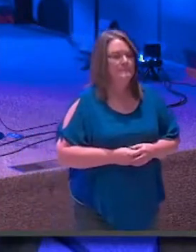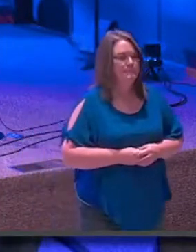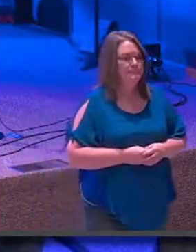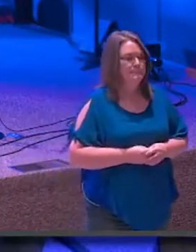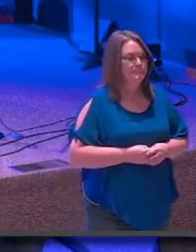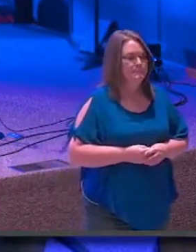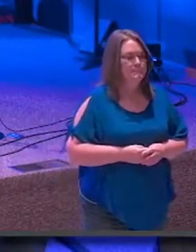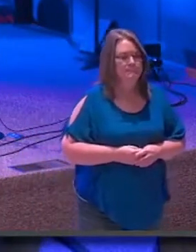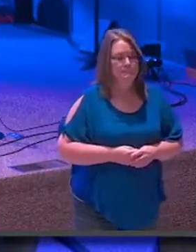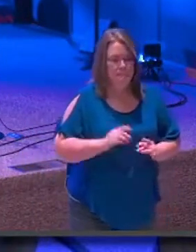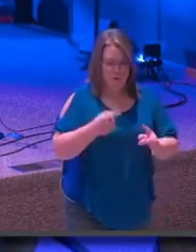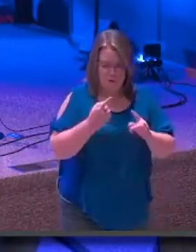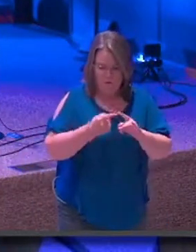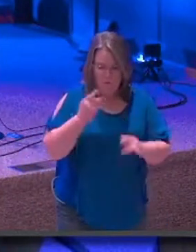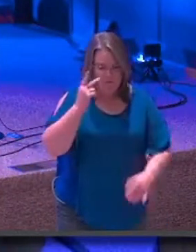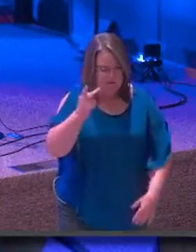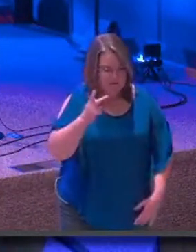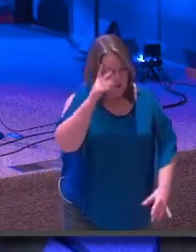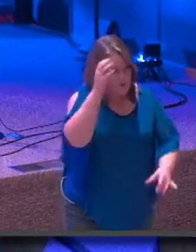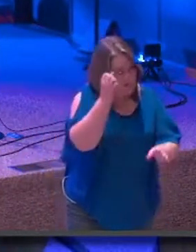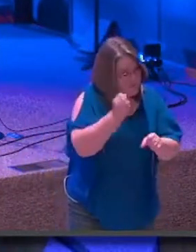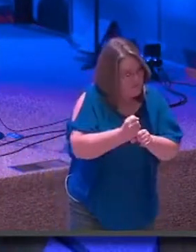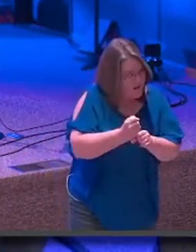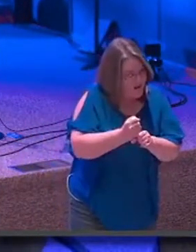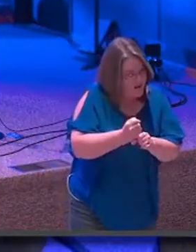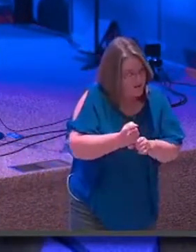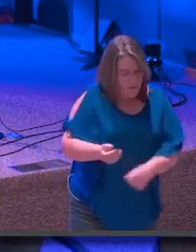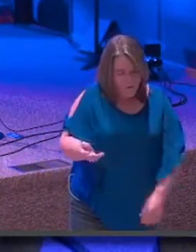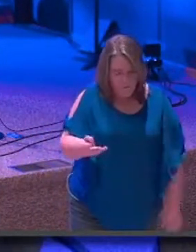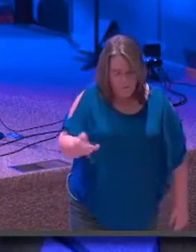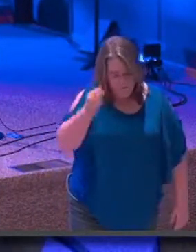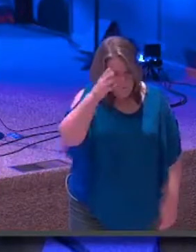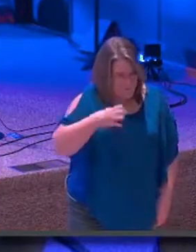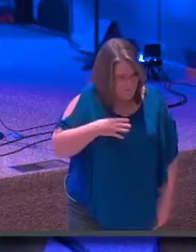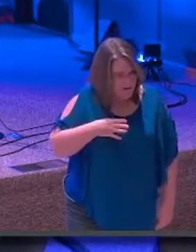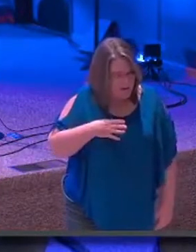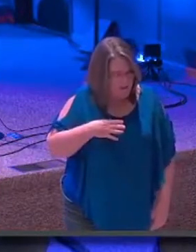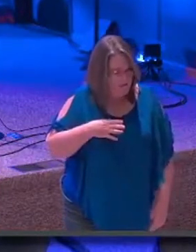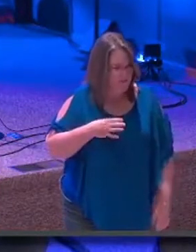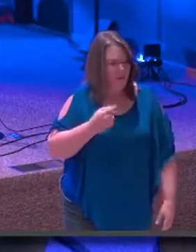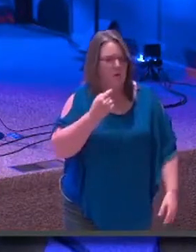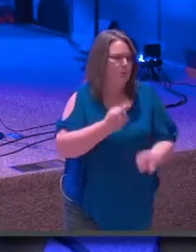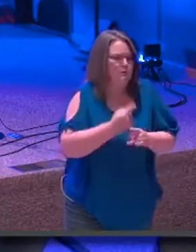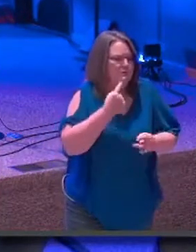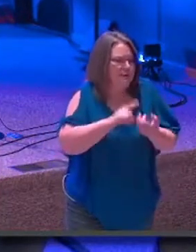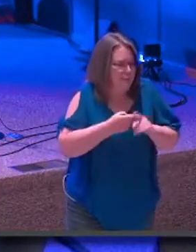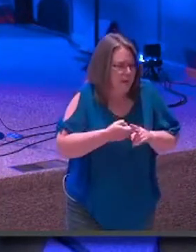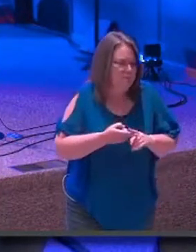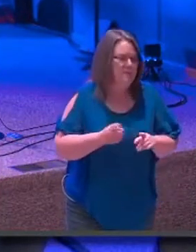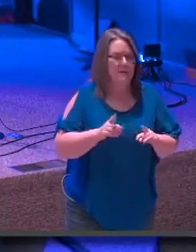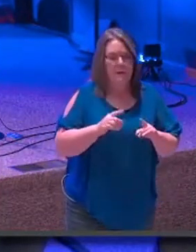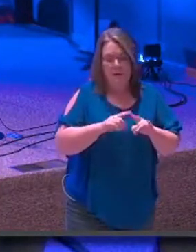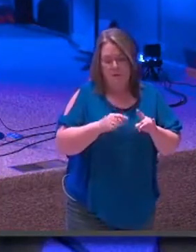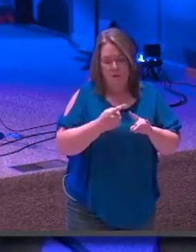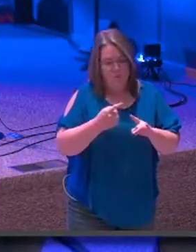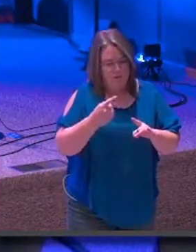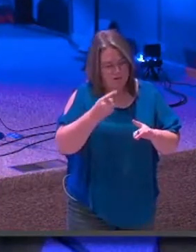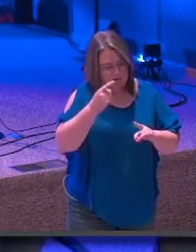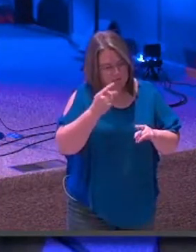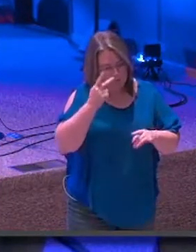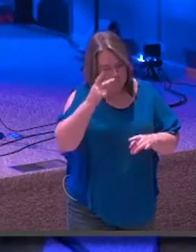When he saw the faith of the four men, we'll just say they're friends. When he saw the faith of the four friends bringing this man